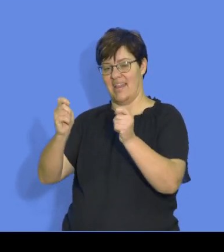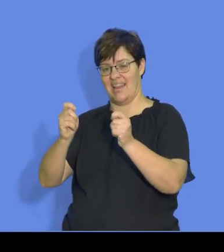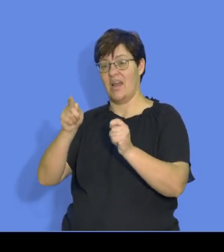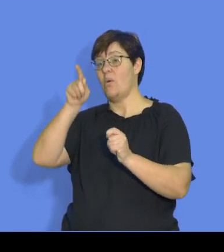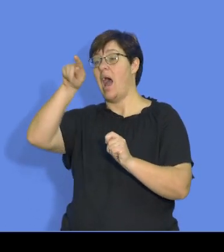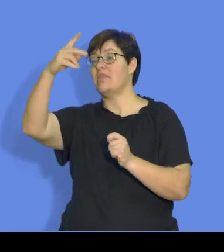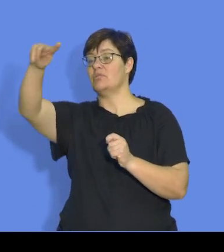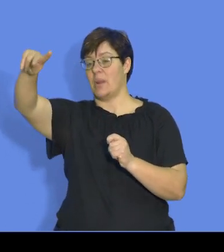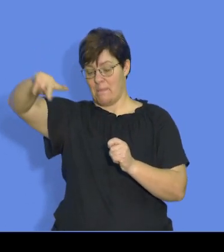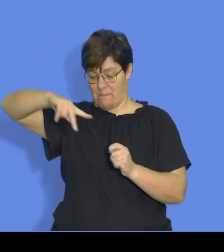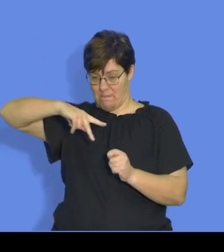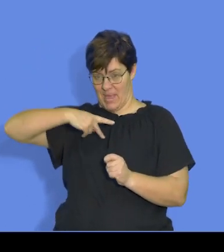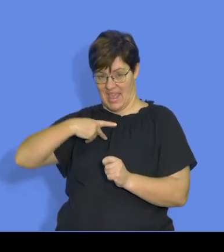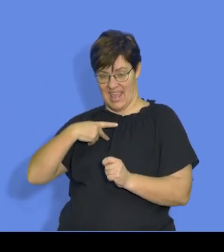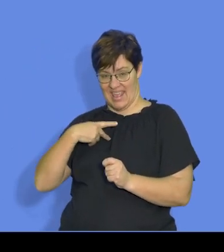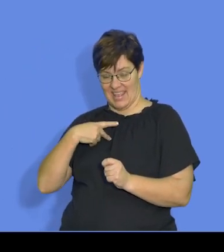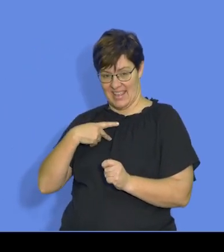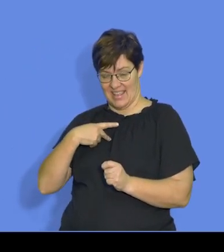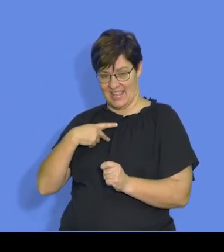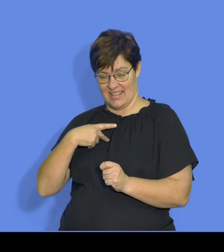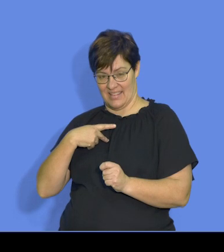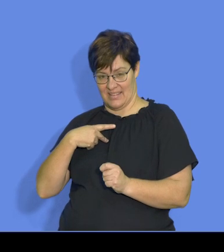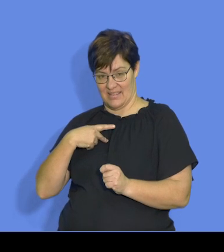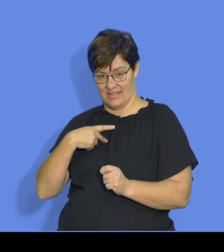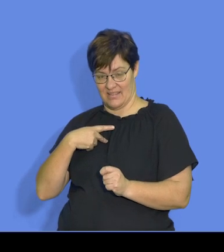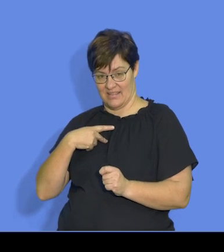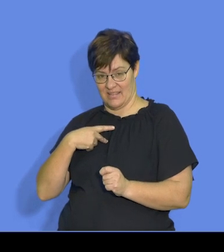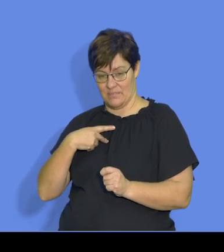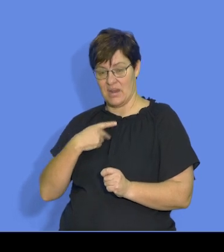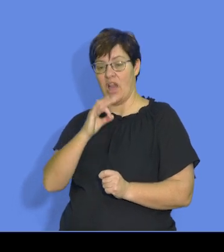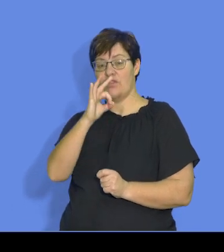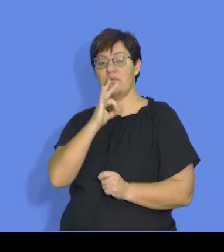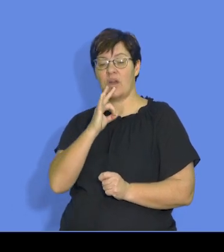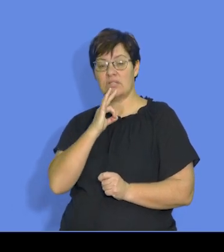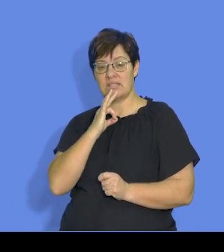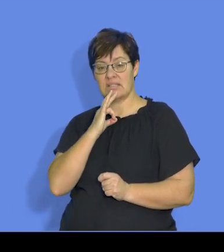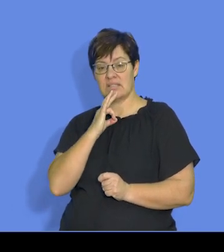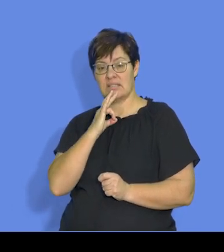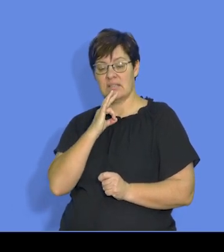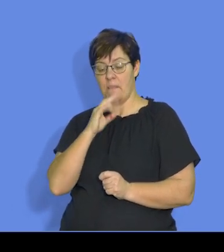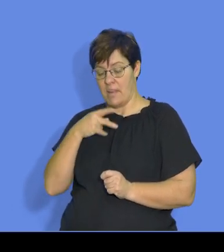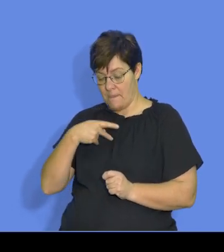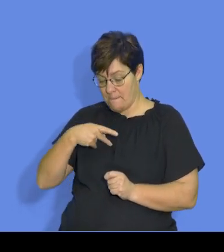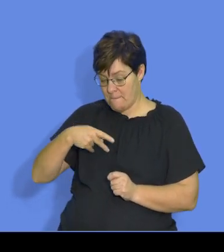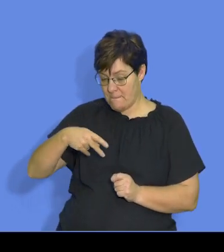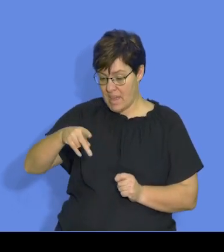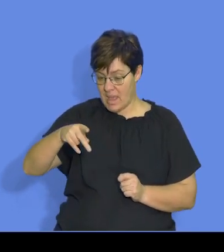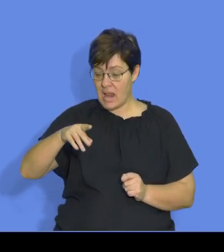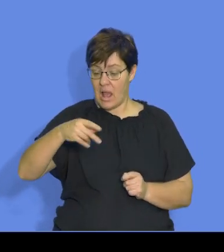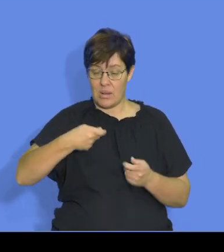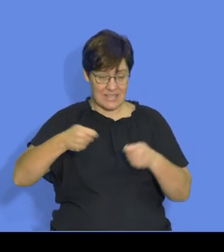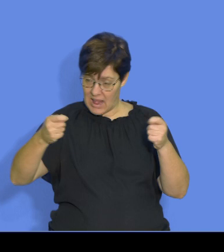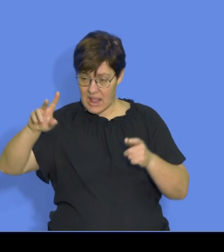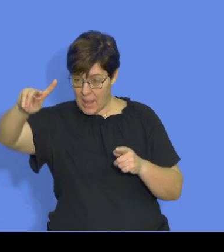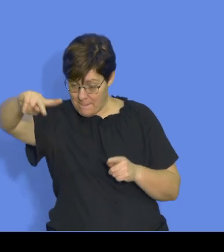at 3,000 Rand. Now watch, when we sold those goods at 3,000 Rand, how much VAT did we collect? We collected an